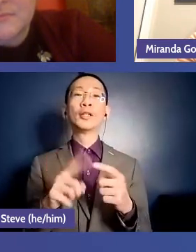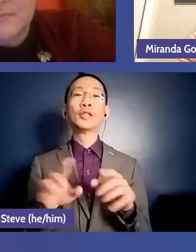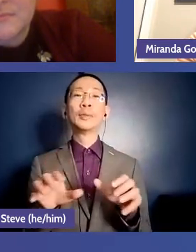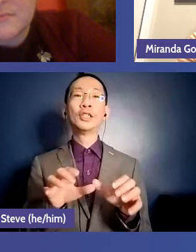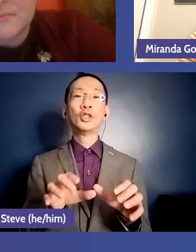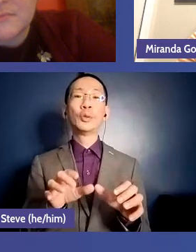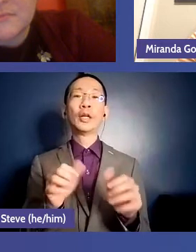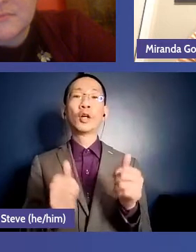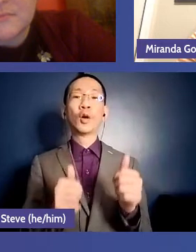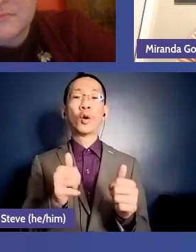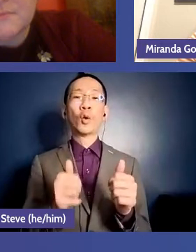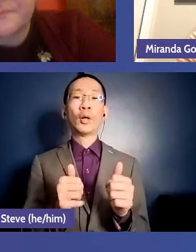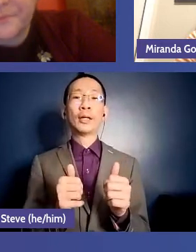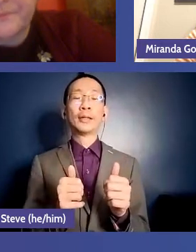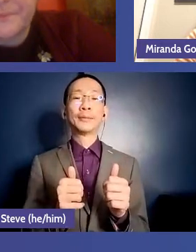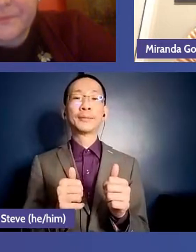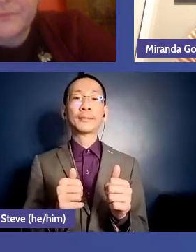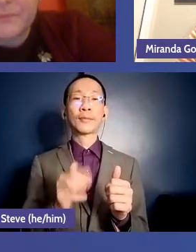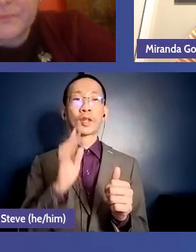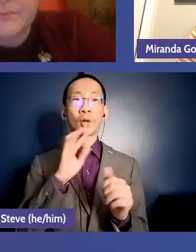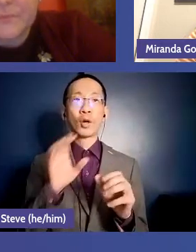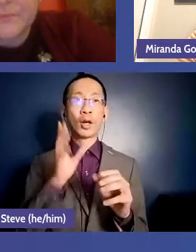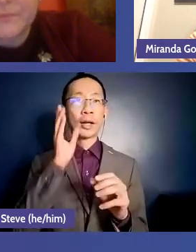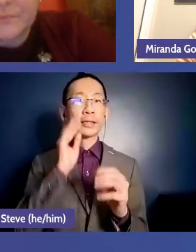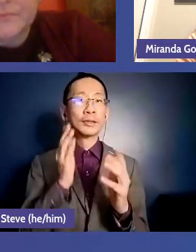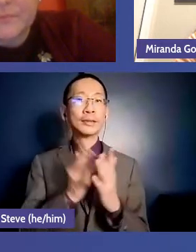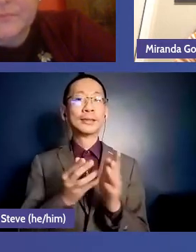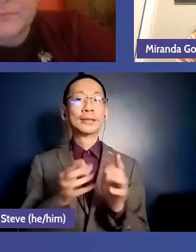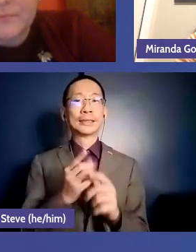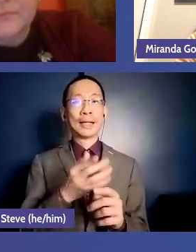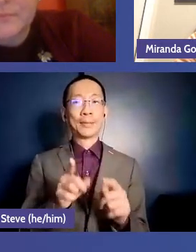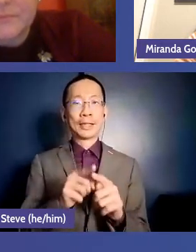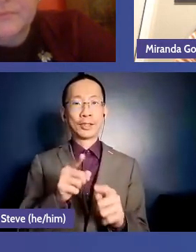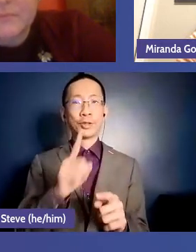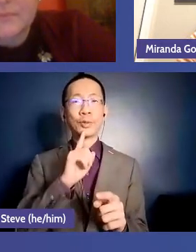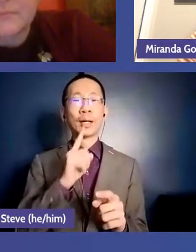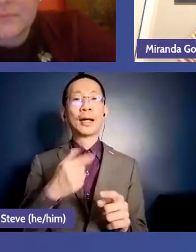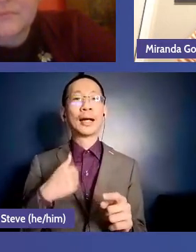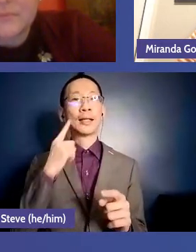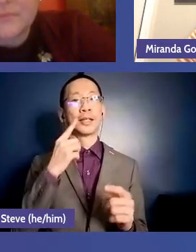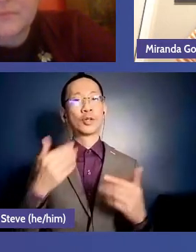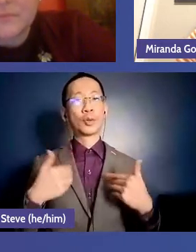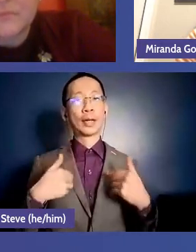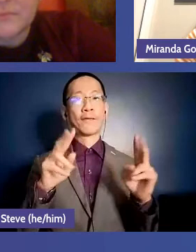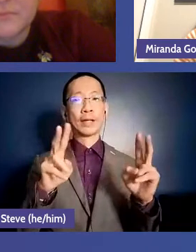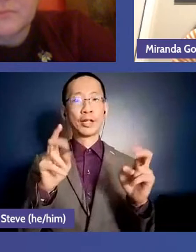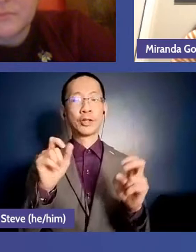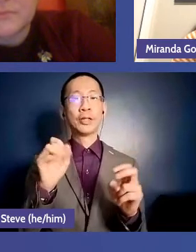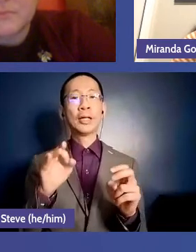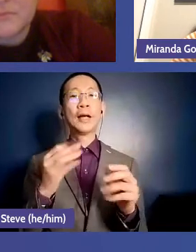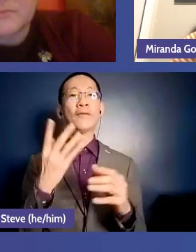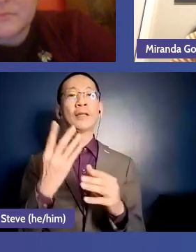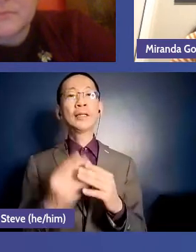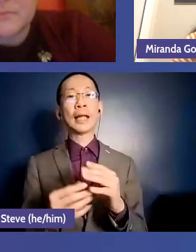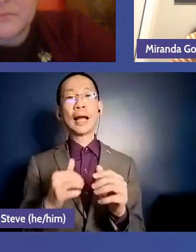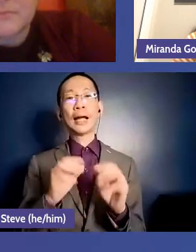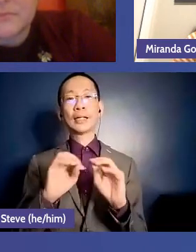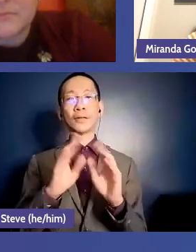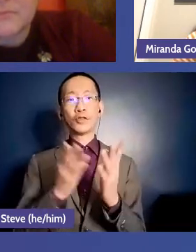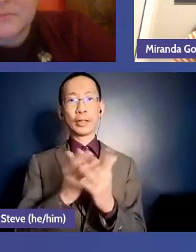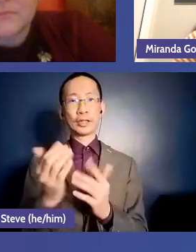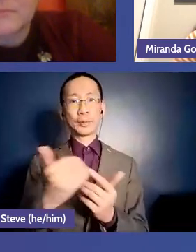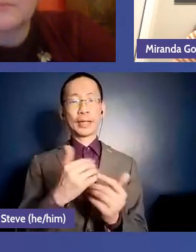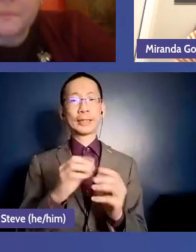doing or are going through the same thing as you are. I think there is an issue of a lack of transparency in